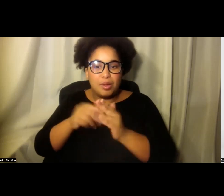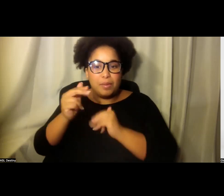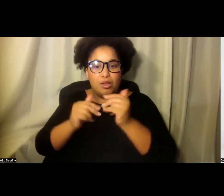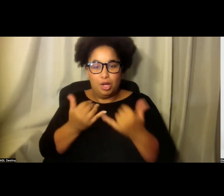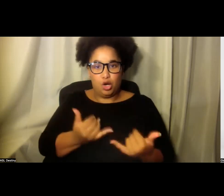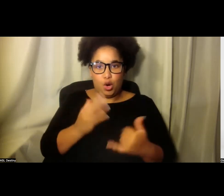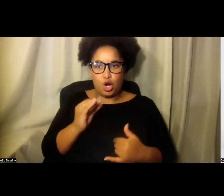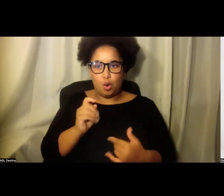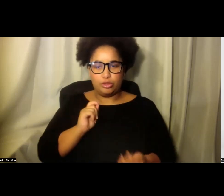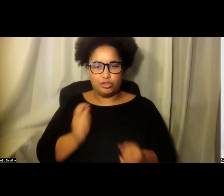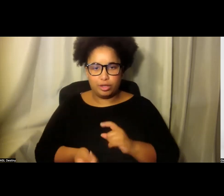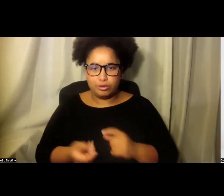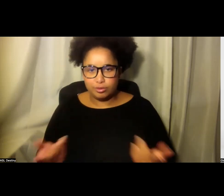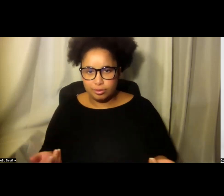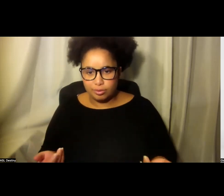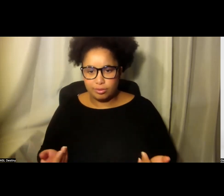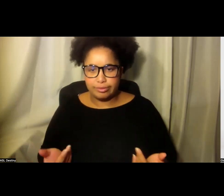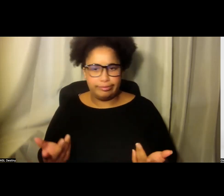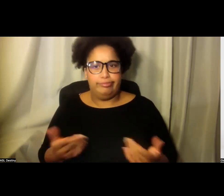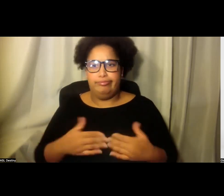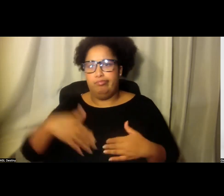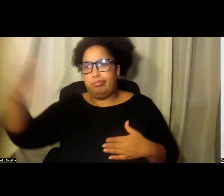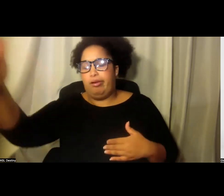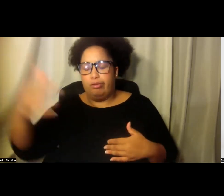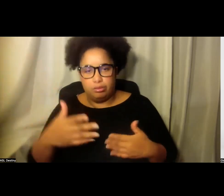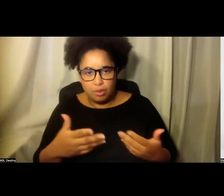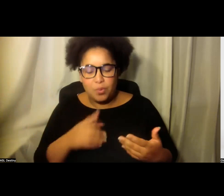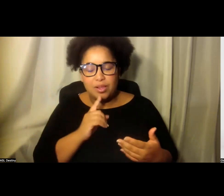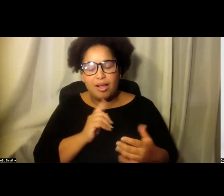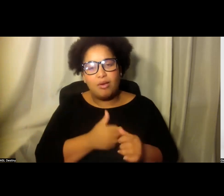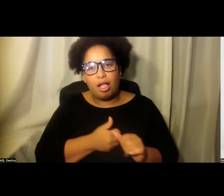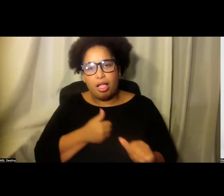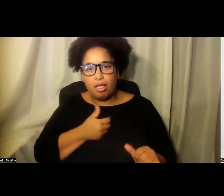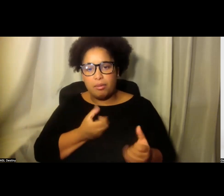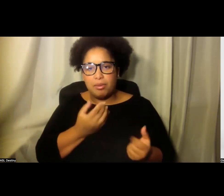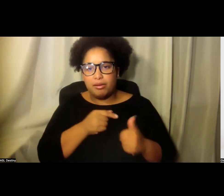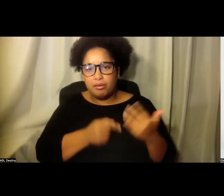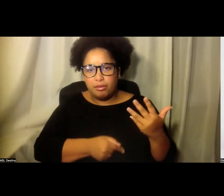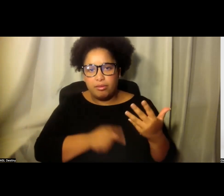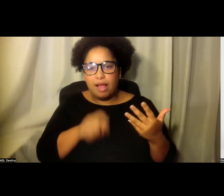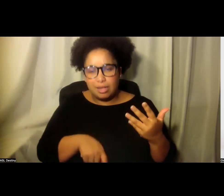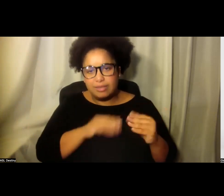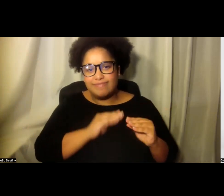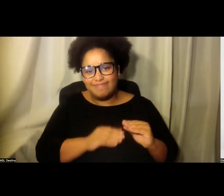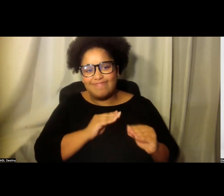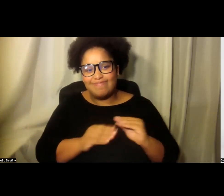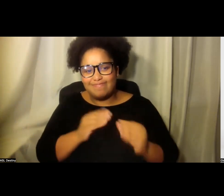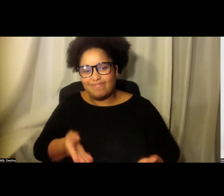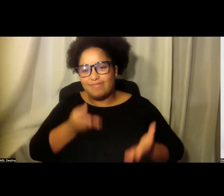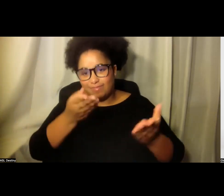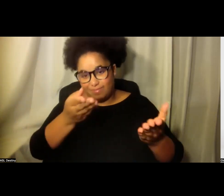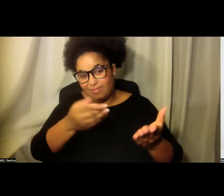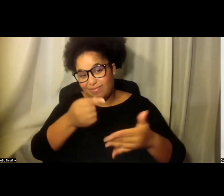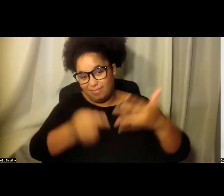current codes have developed way past that point. So there were several aspects of retrofit that were recommended